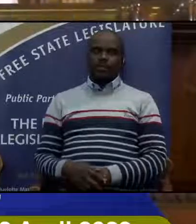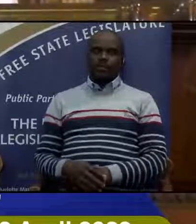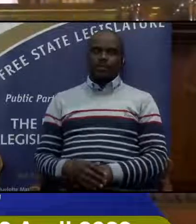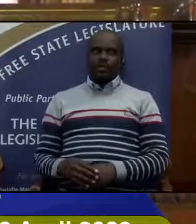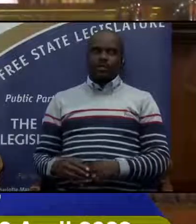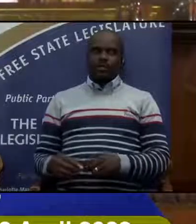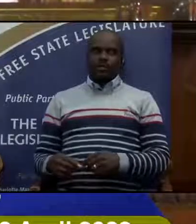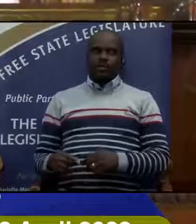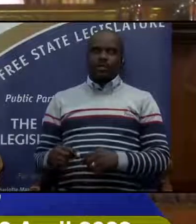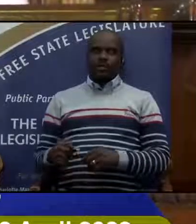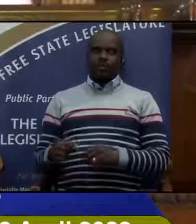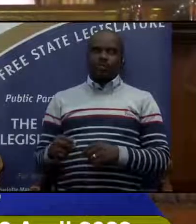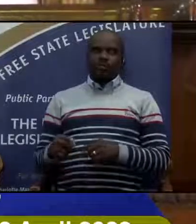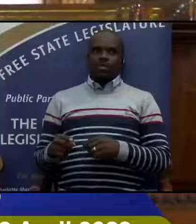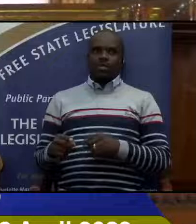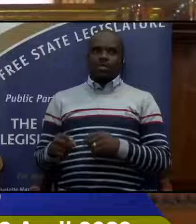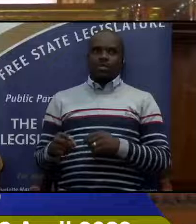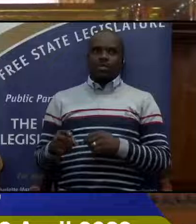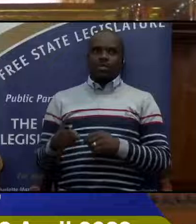Our apologies.